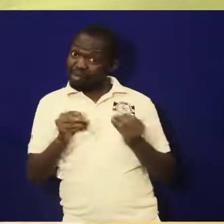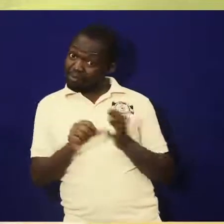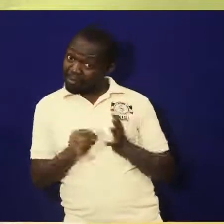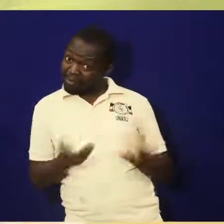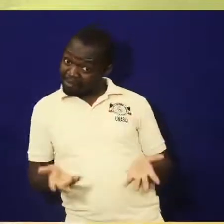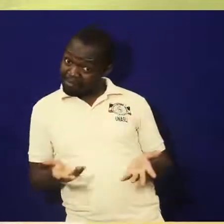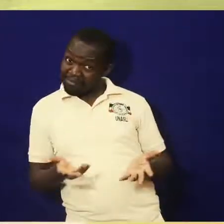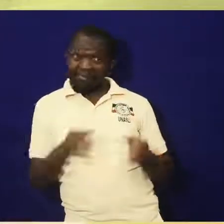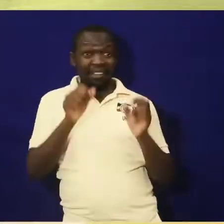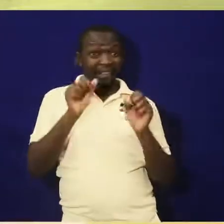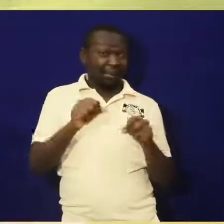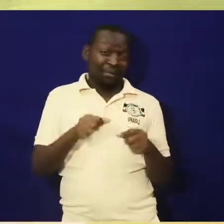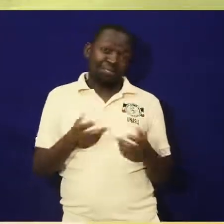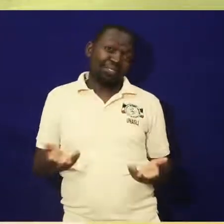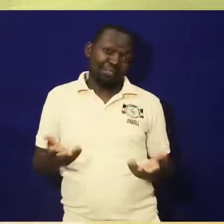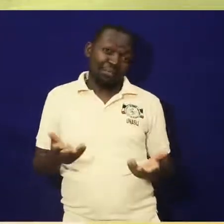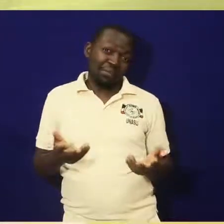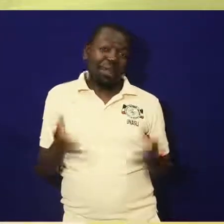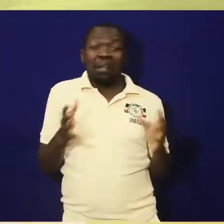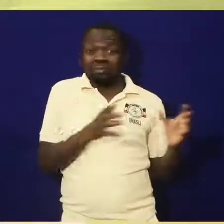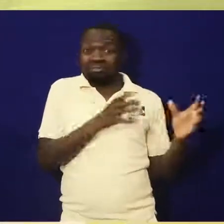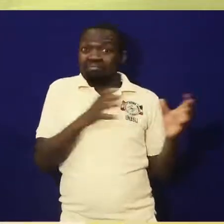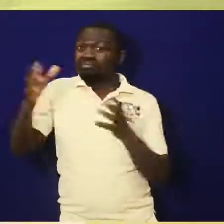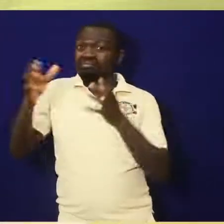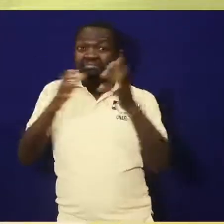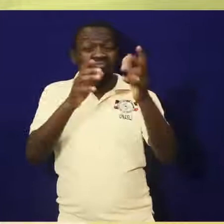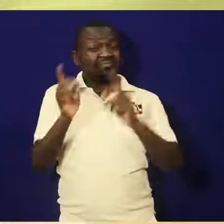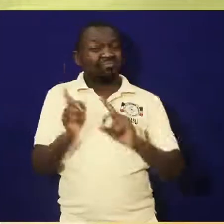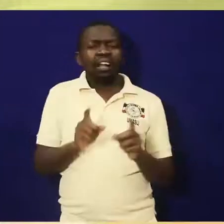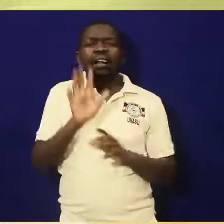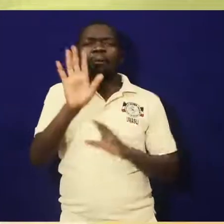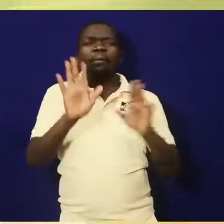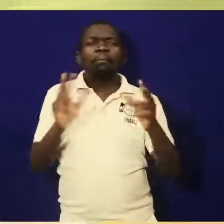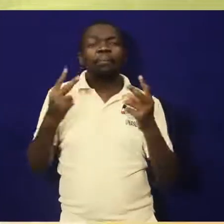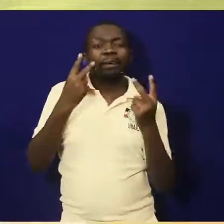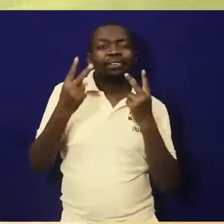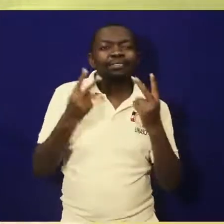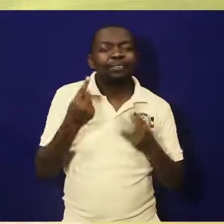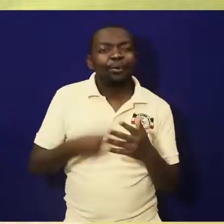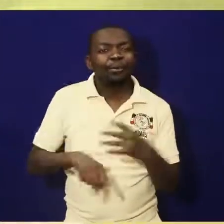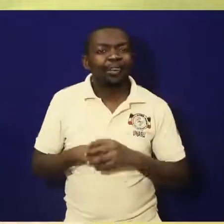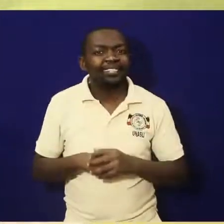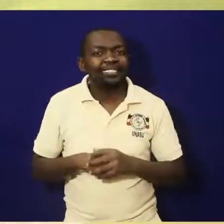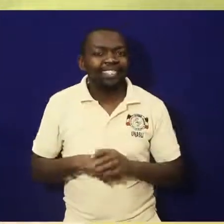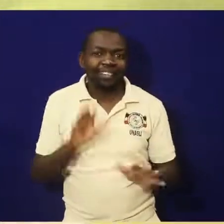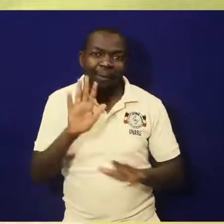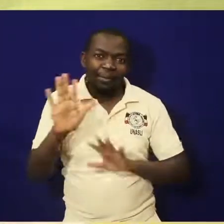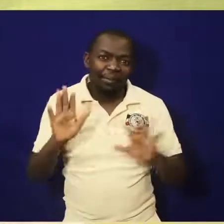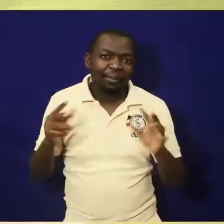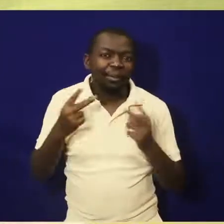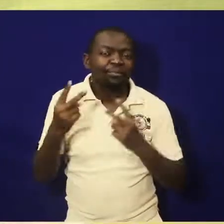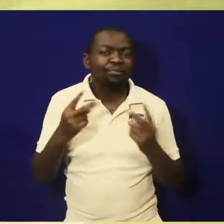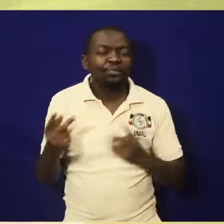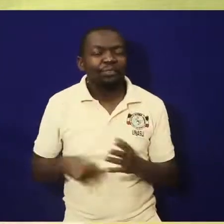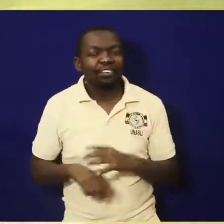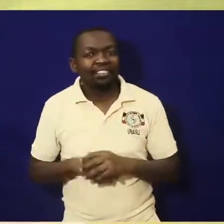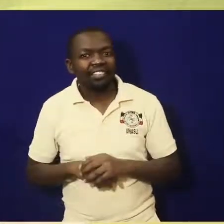Maybe. What is your view? What is your view?